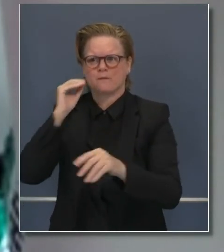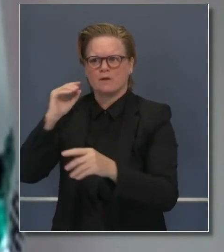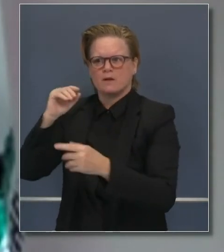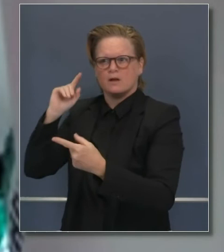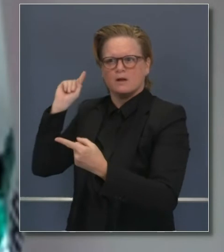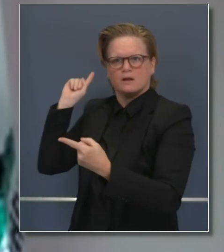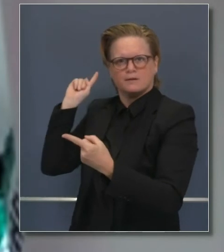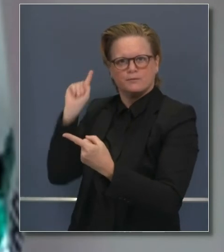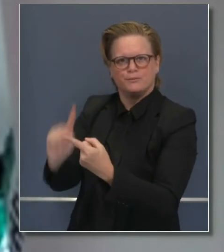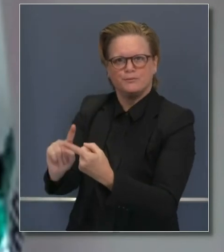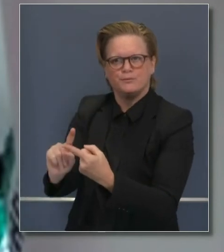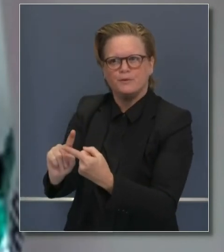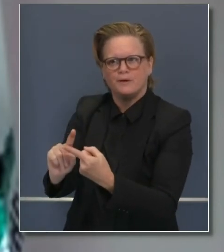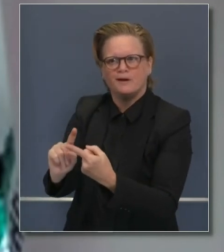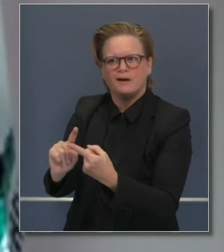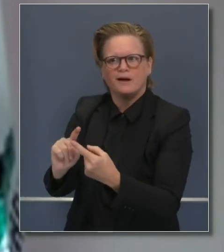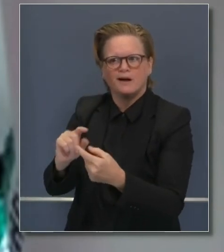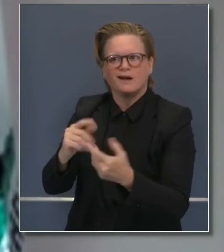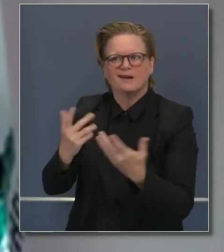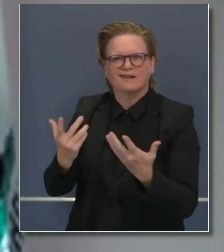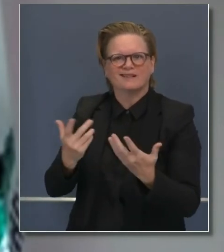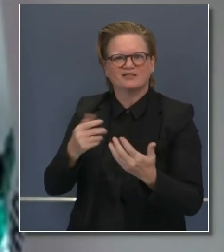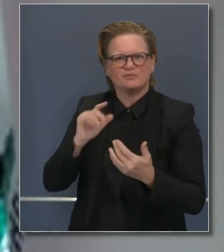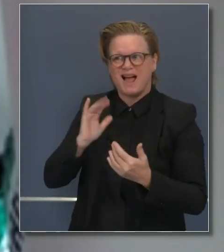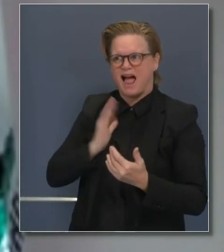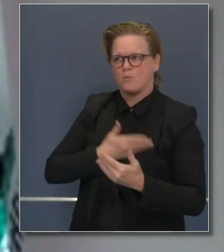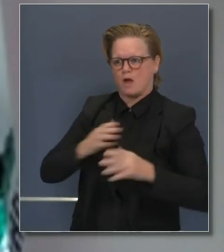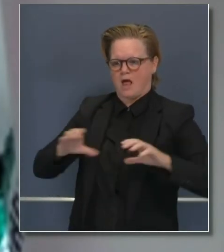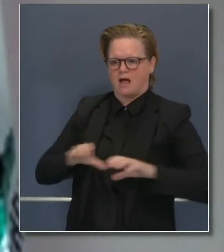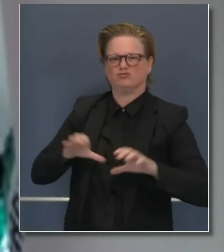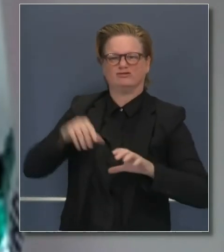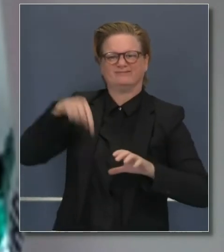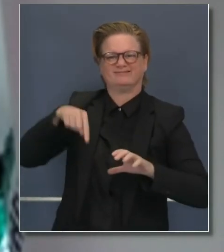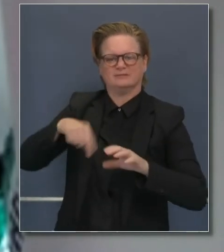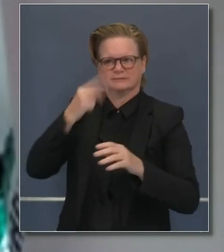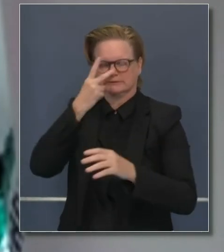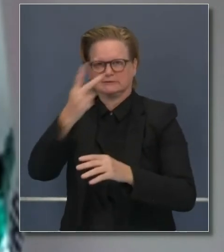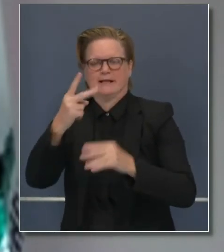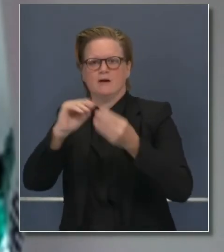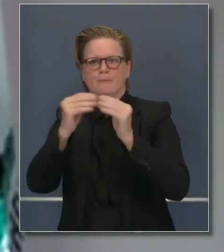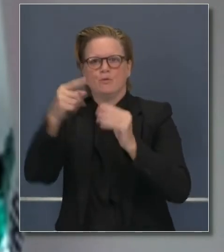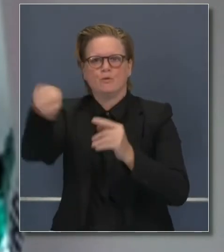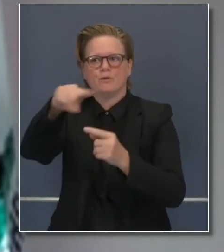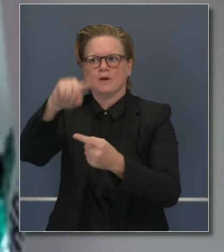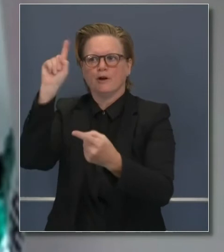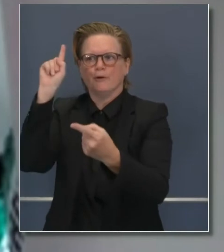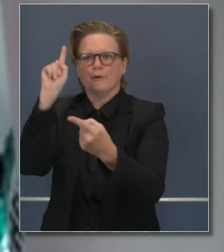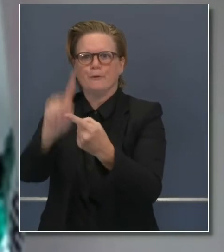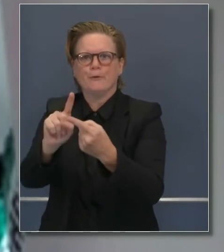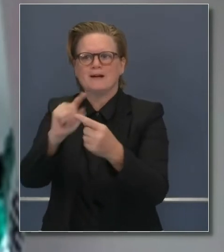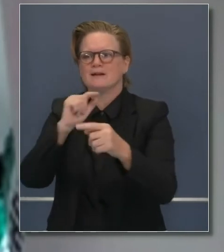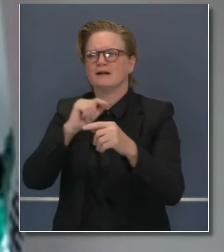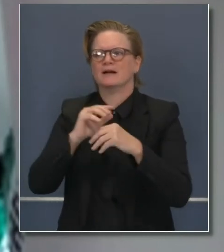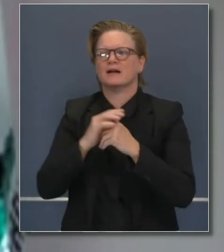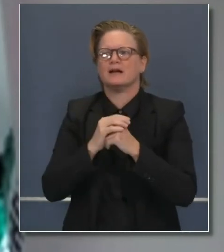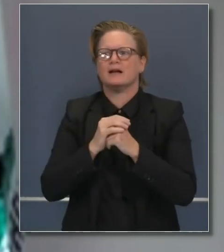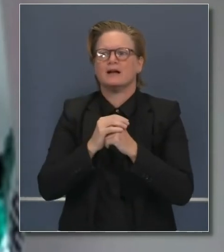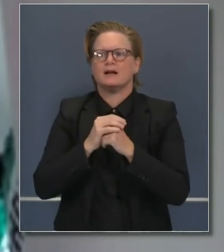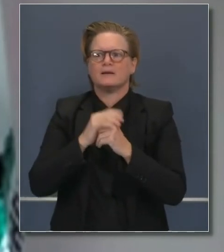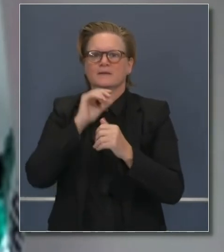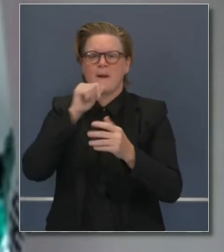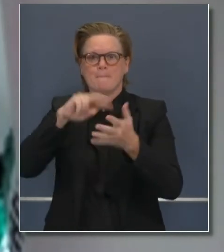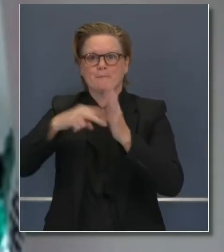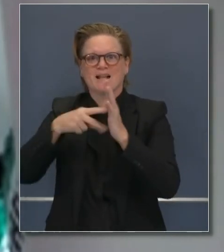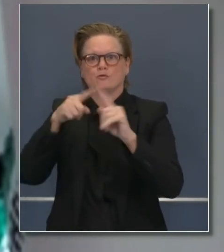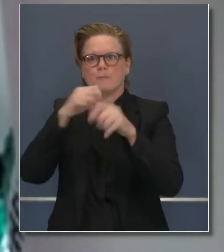about over the last many months, but with nearly 4 times the rate of transmission going on in our state